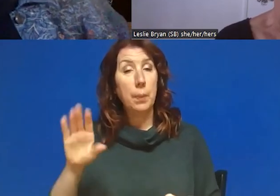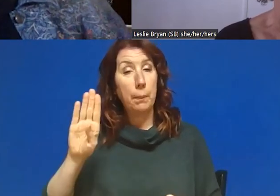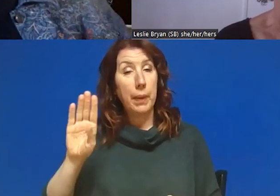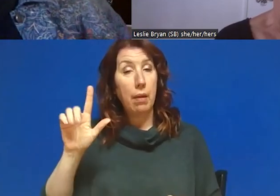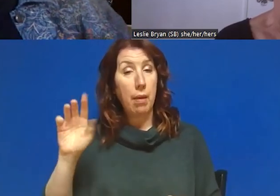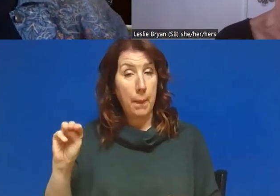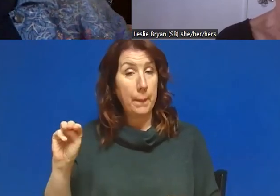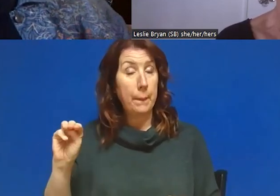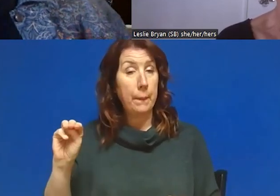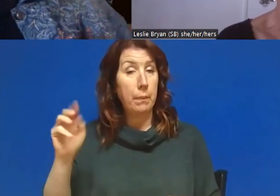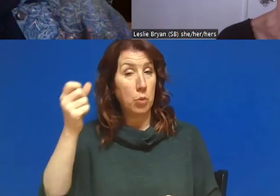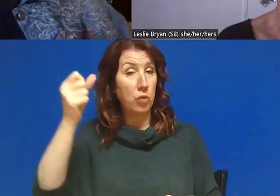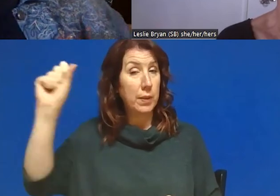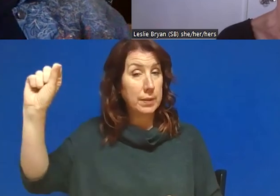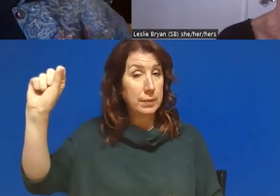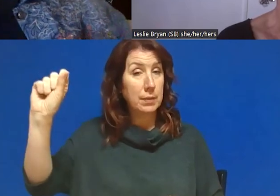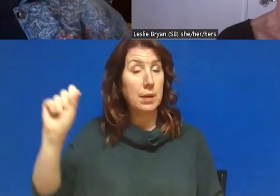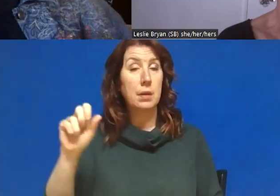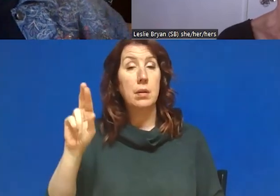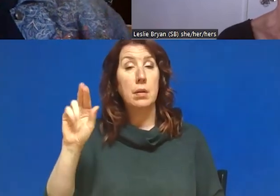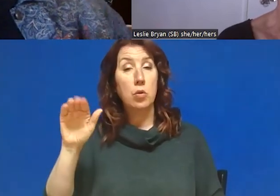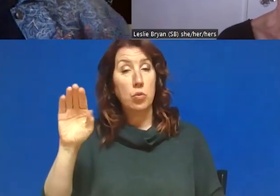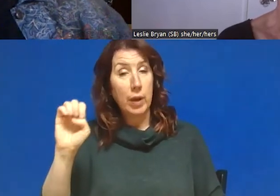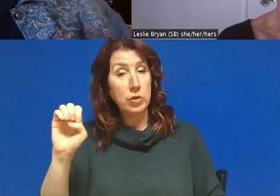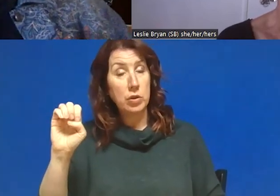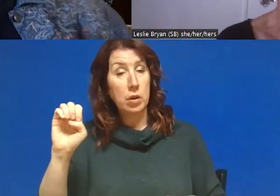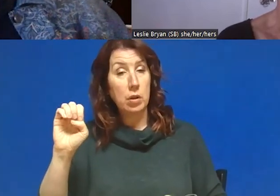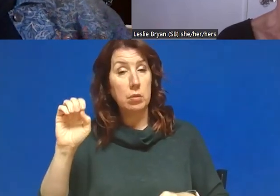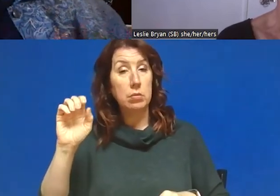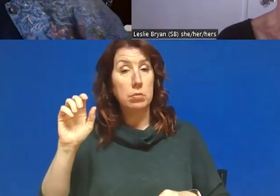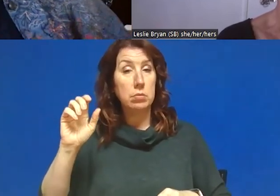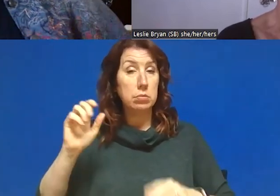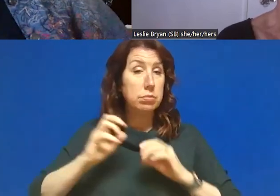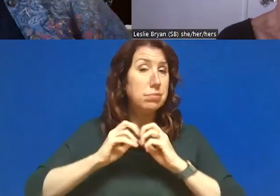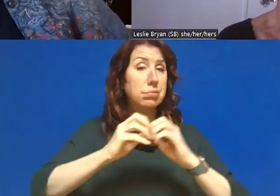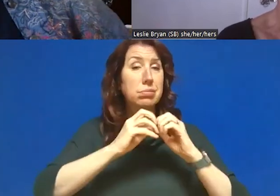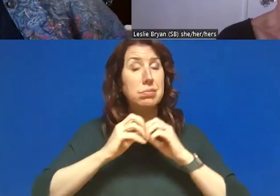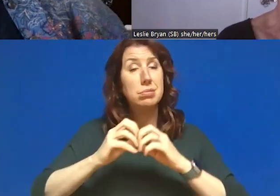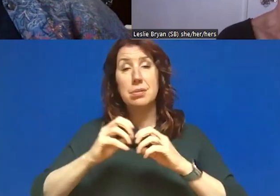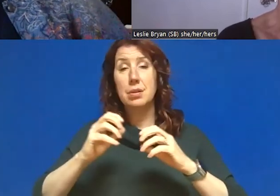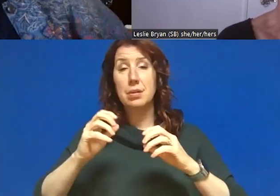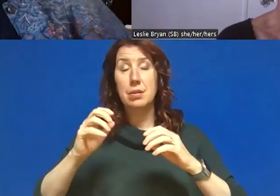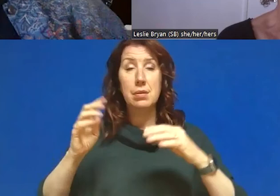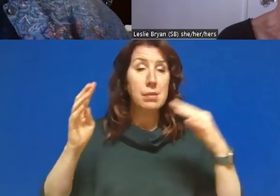Matter movement and the racial uprising in 2020.